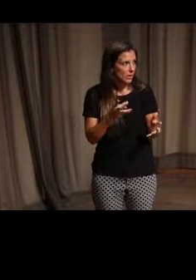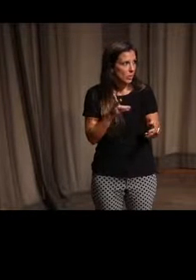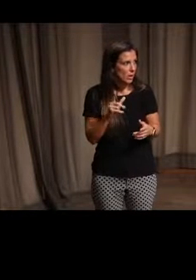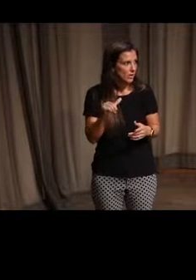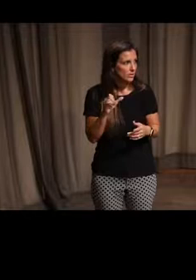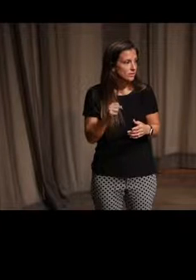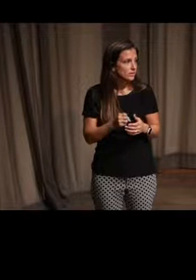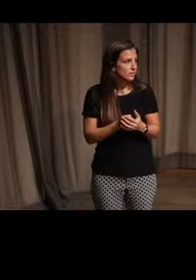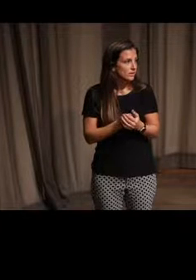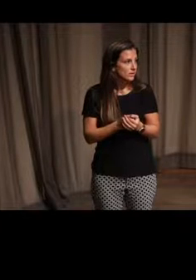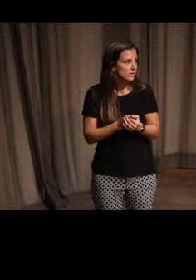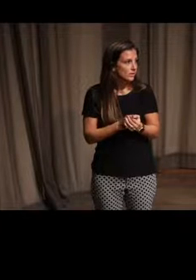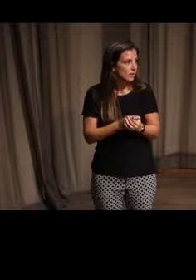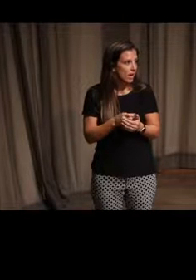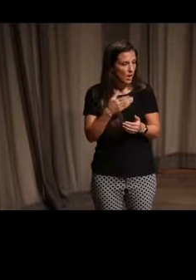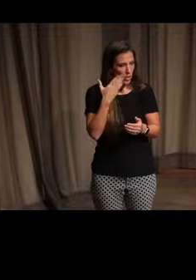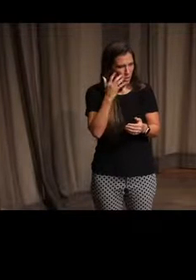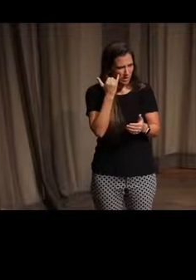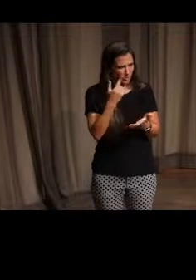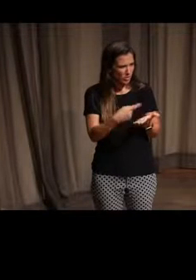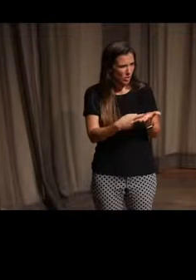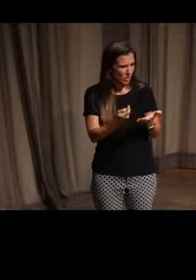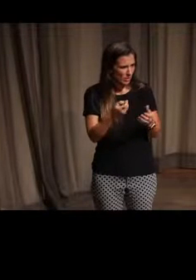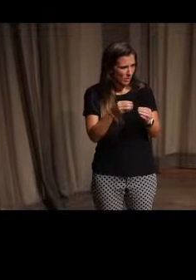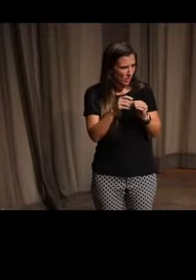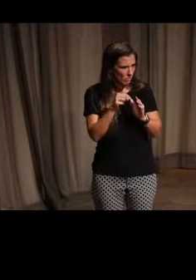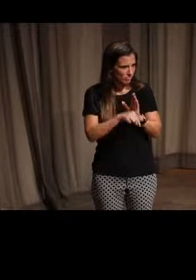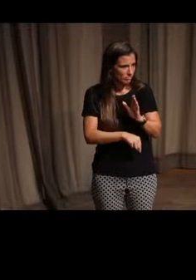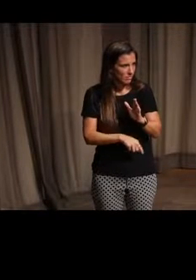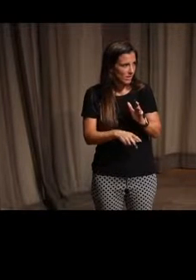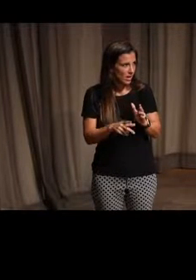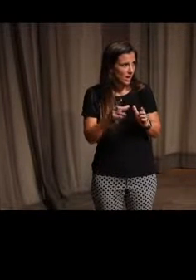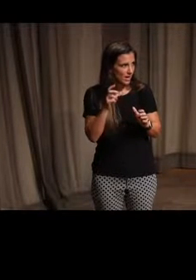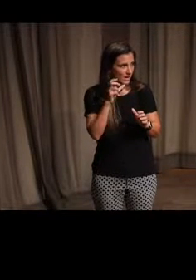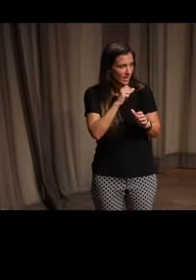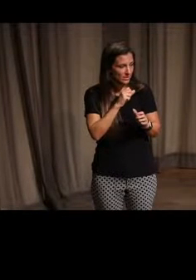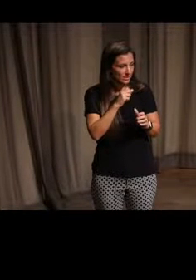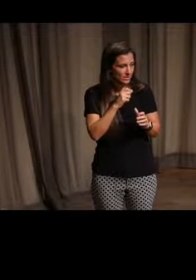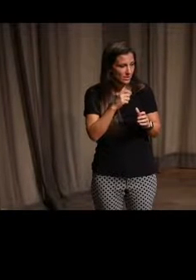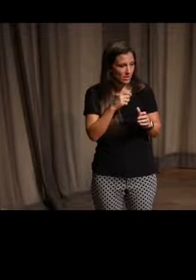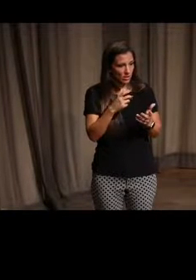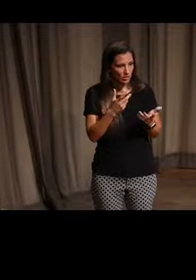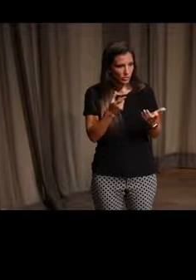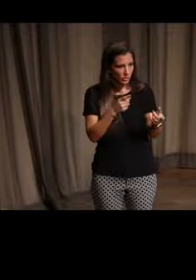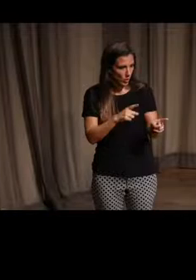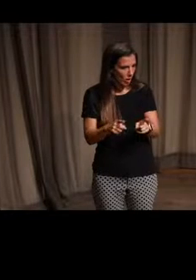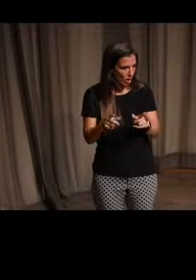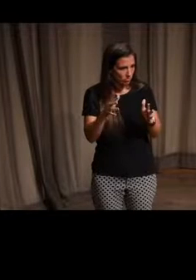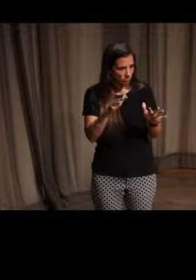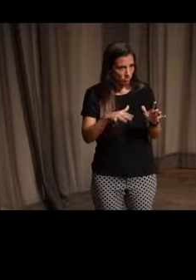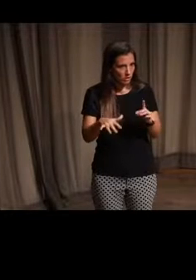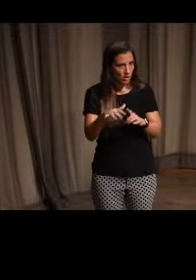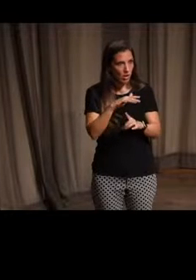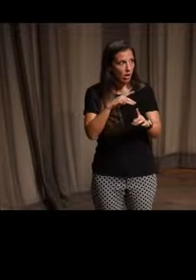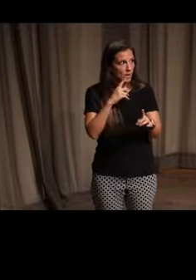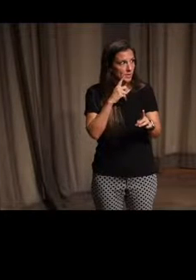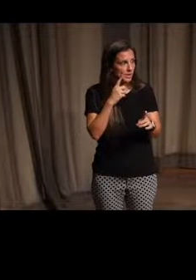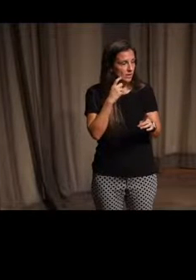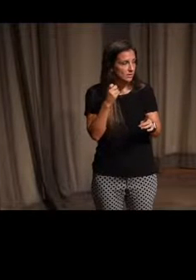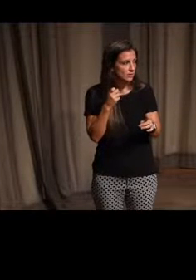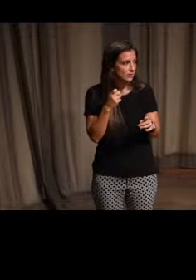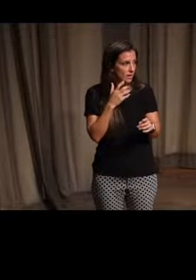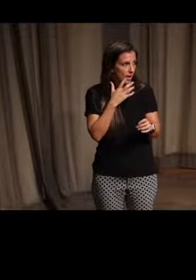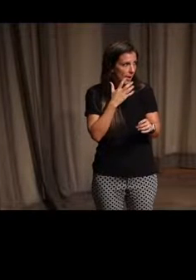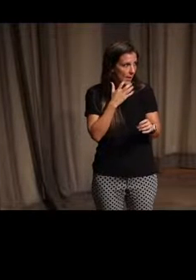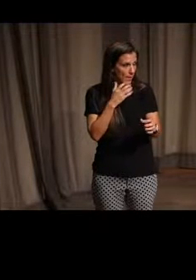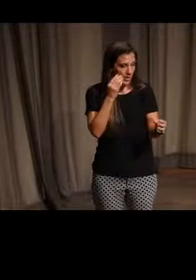And I don't know, can you speak more about the, I guess, the intersectionality part, you know, because